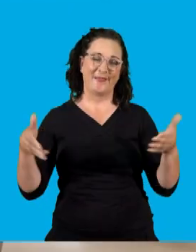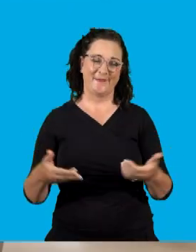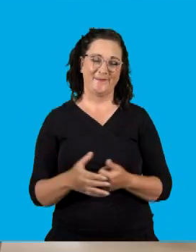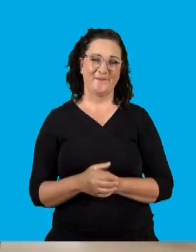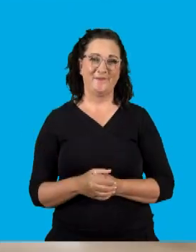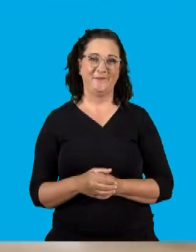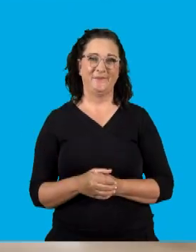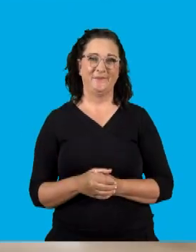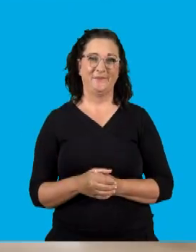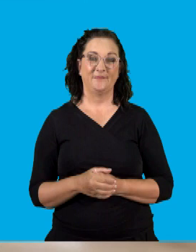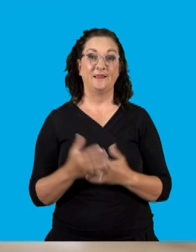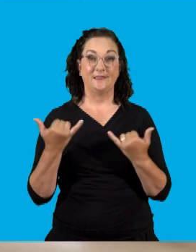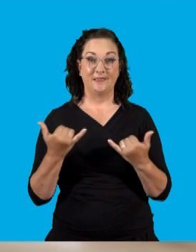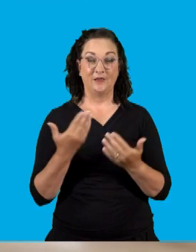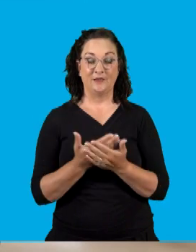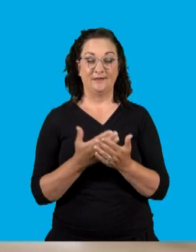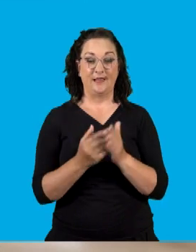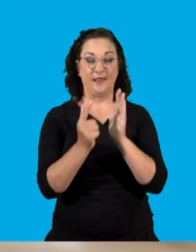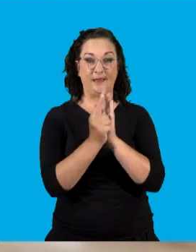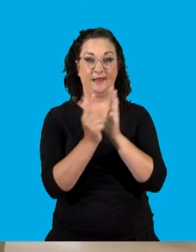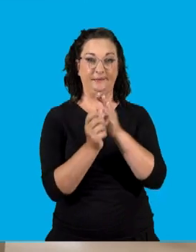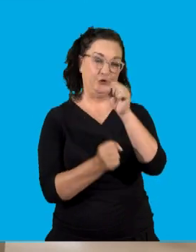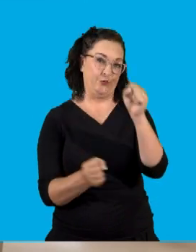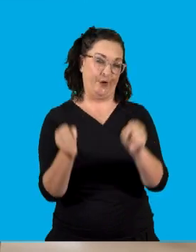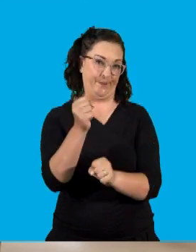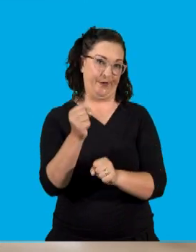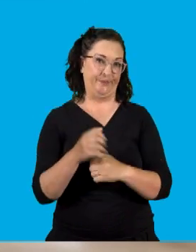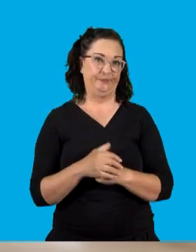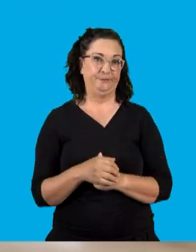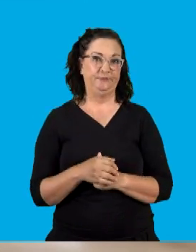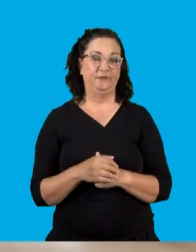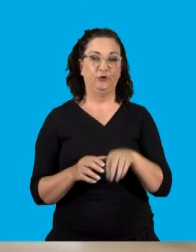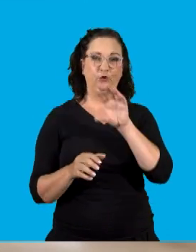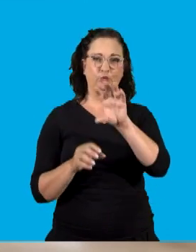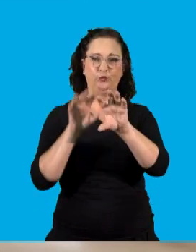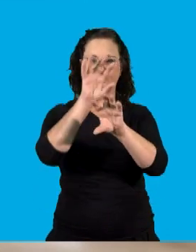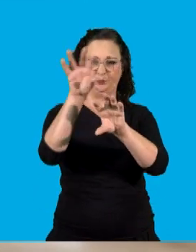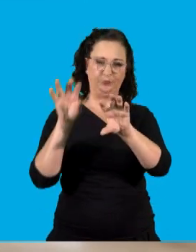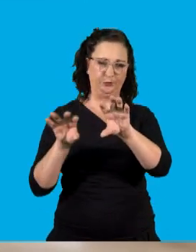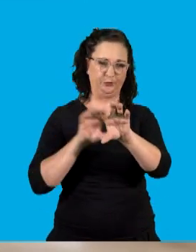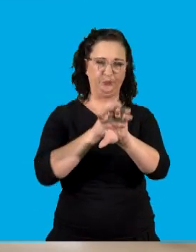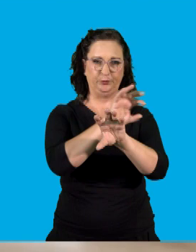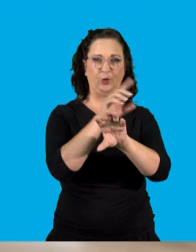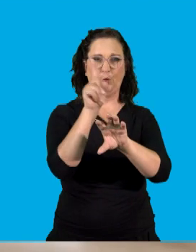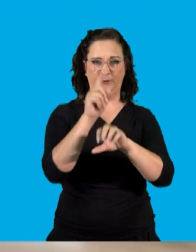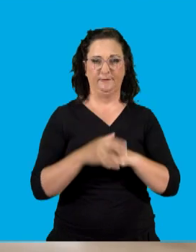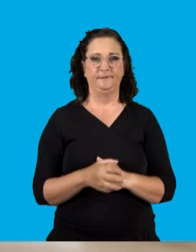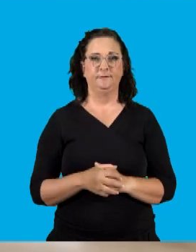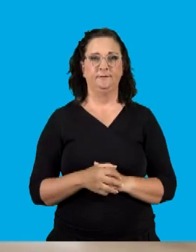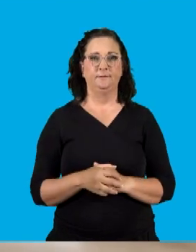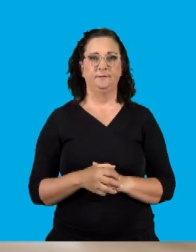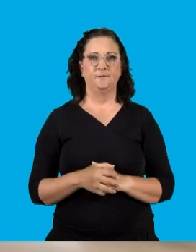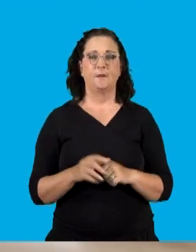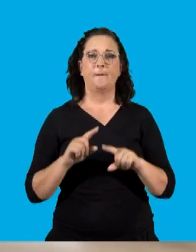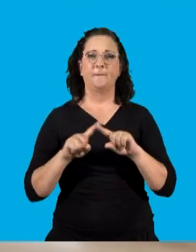Welcome back, grade 10s. Now let's wrap up our today's lesson. So here's a concept map recap. Our concept map